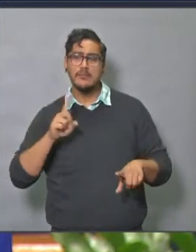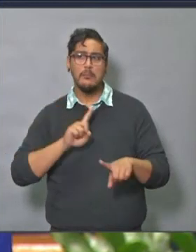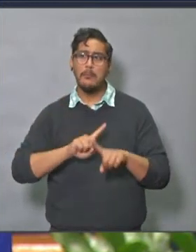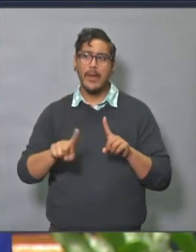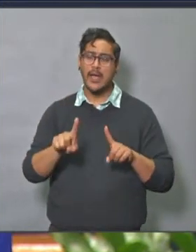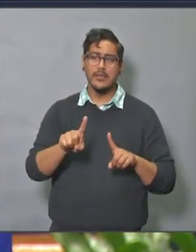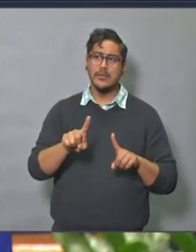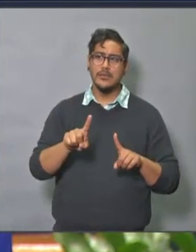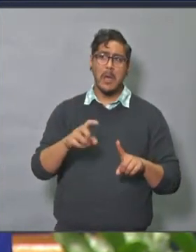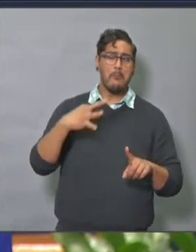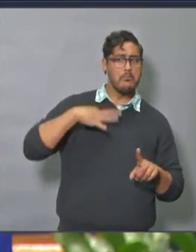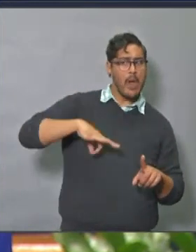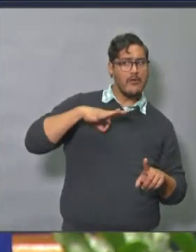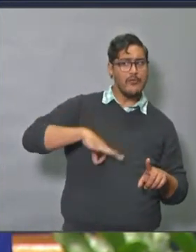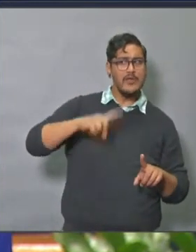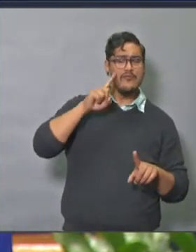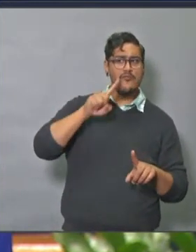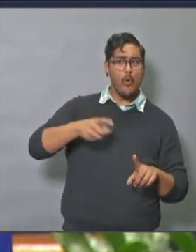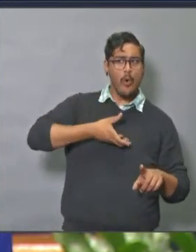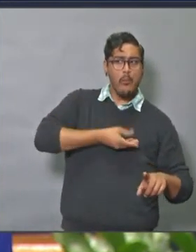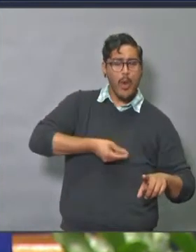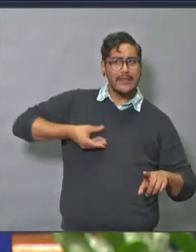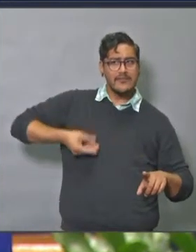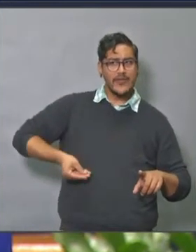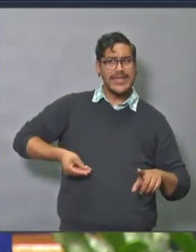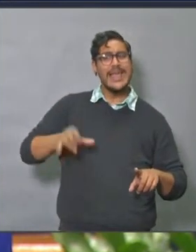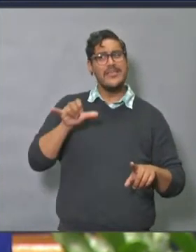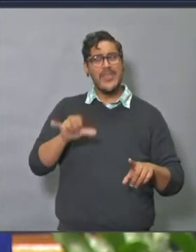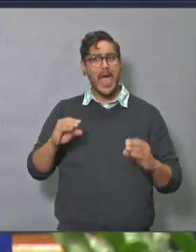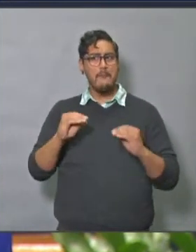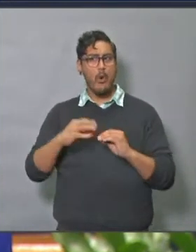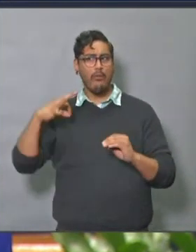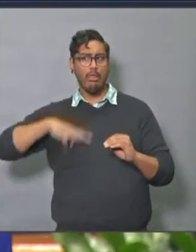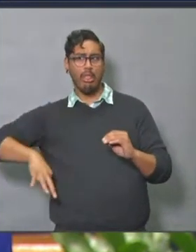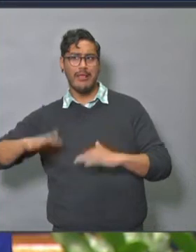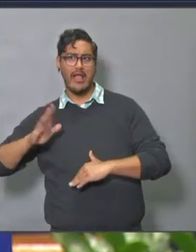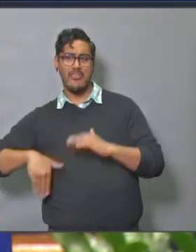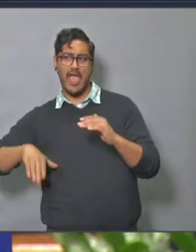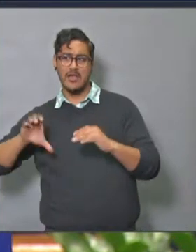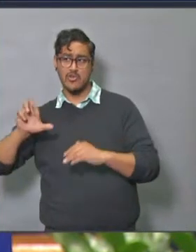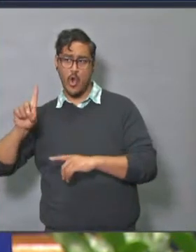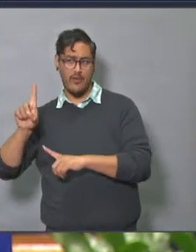outweigh the risk. I was just wondering if you had any evidence or if